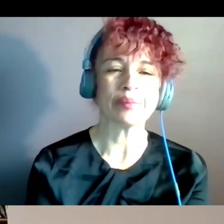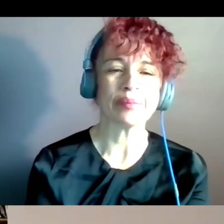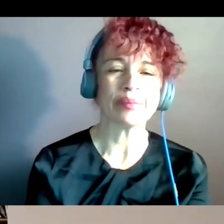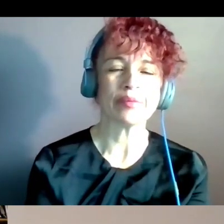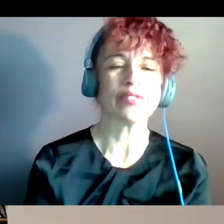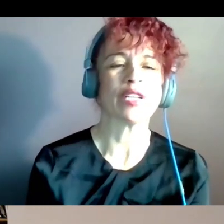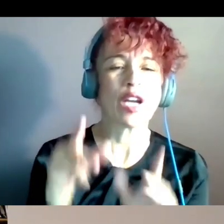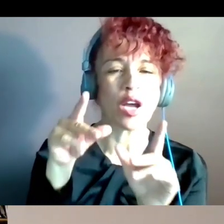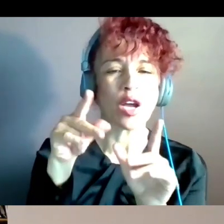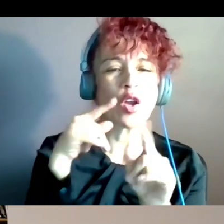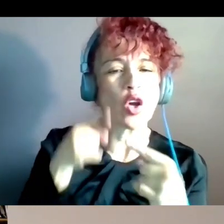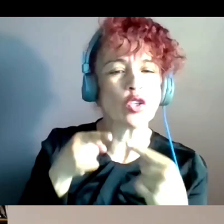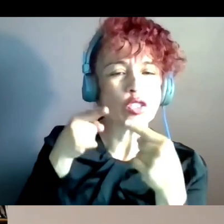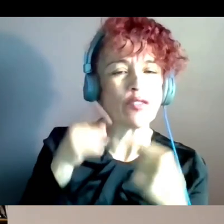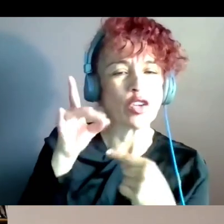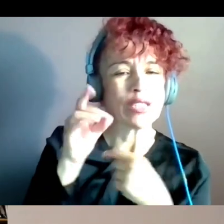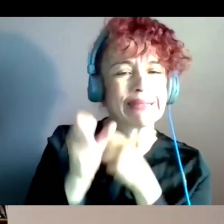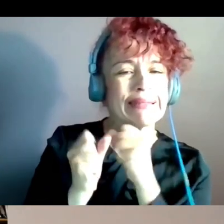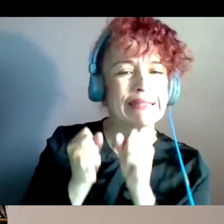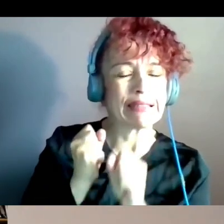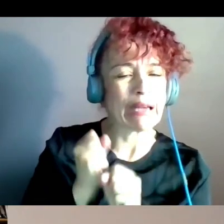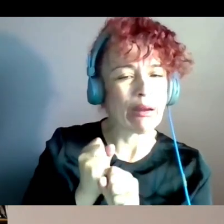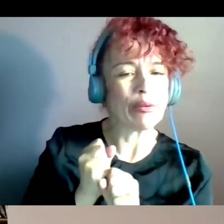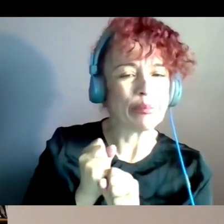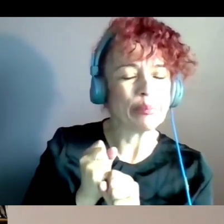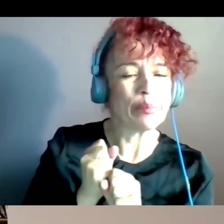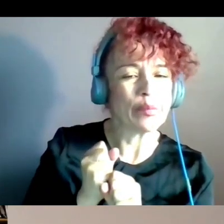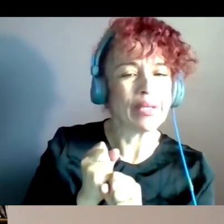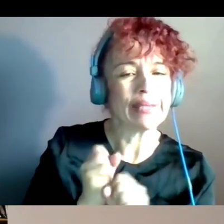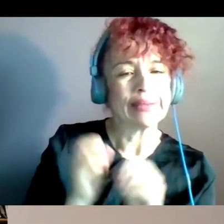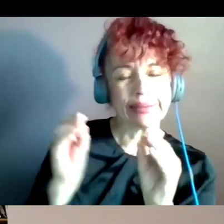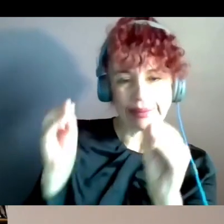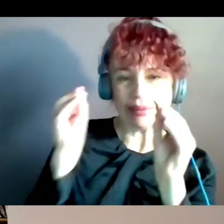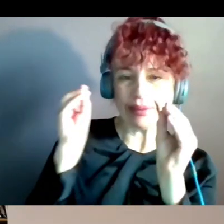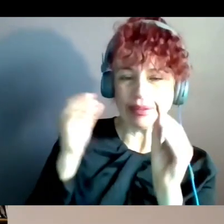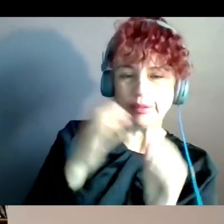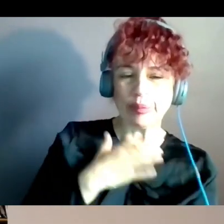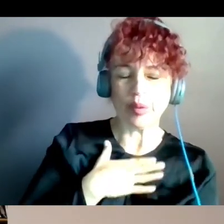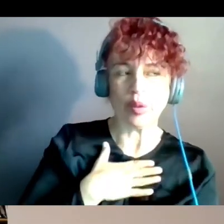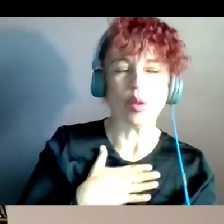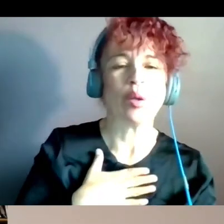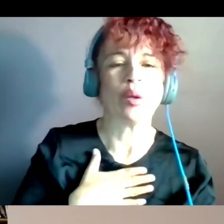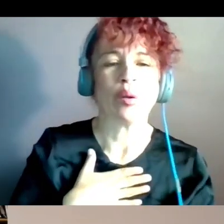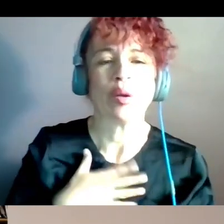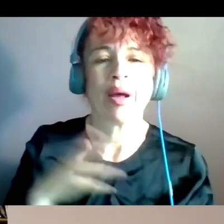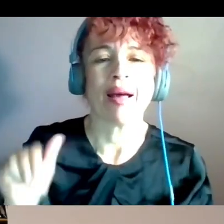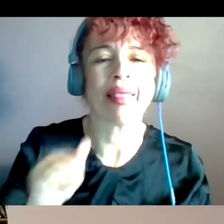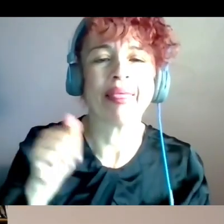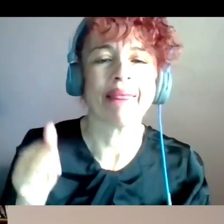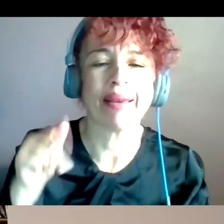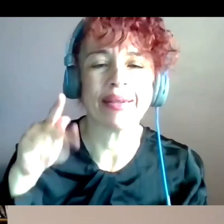have pieces that I've struggled with for 8 years just because I wasn't going to let it beat me. Okay. I have another piece not far off